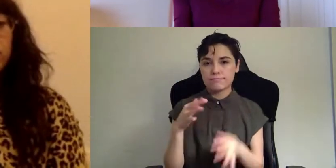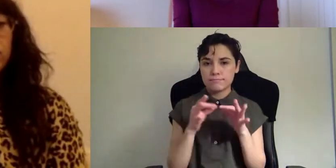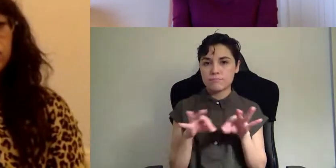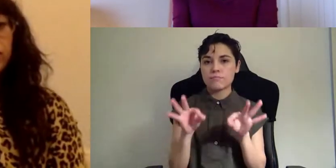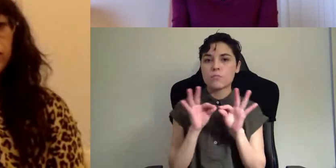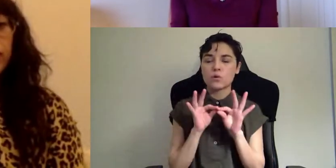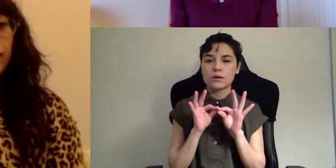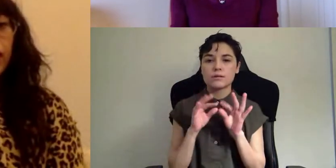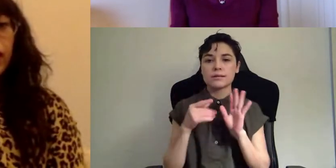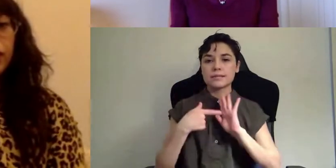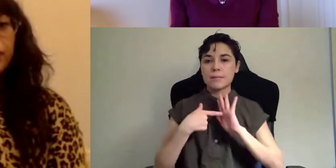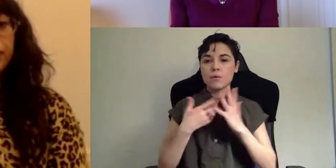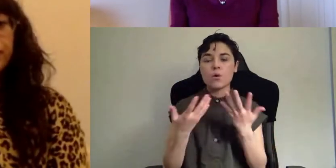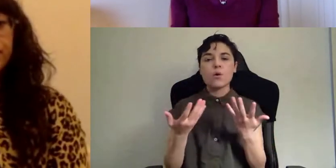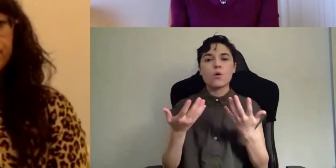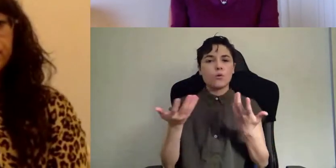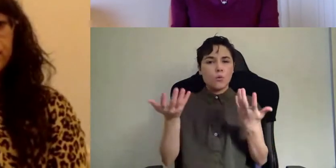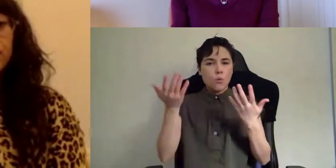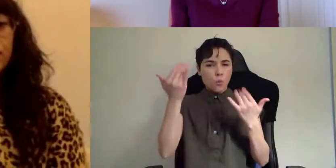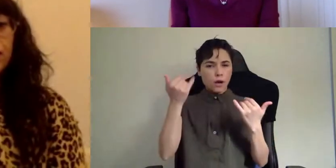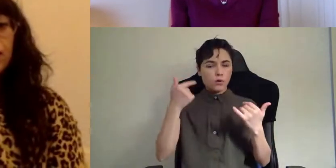have a relationship with my body?